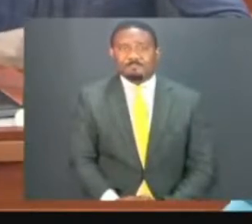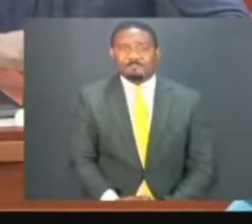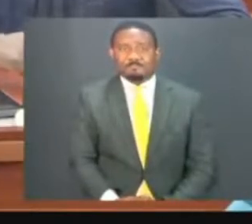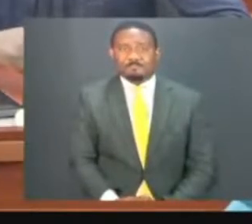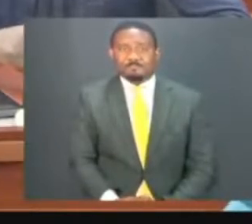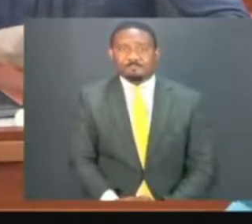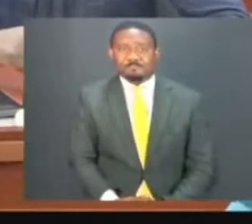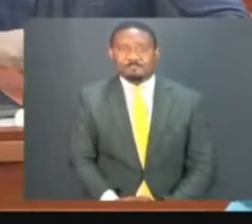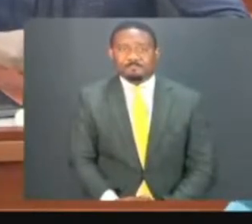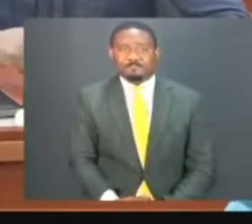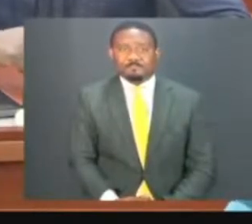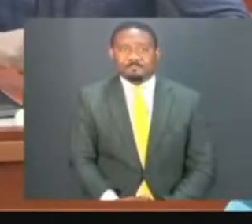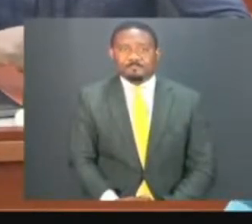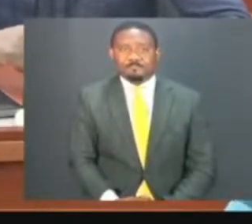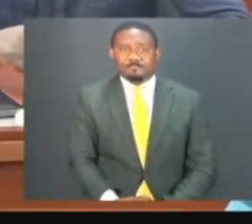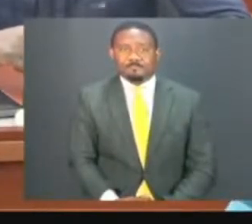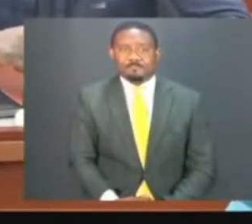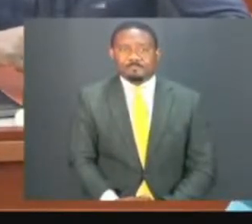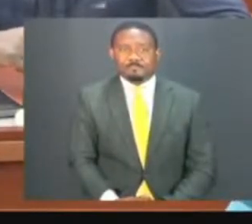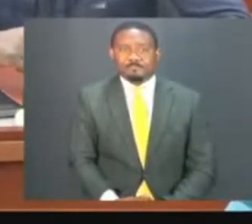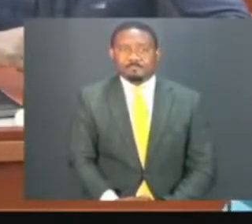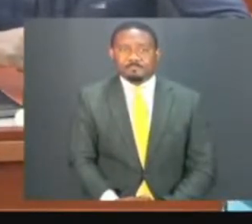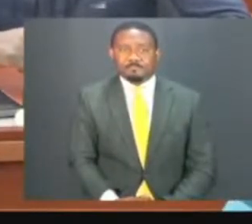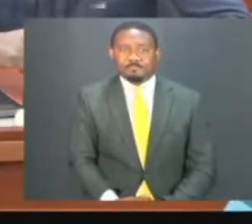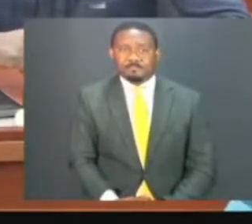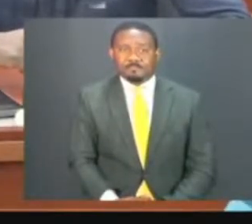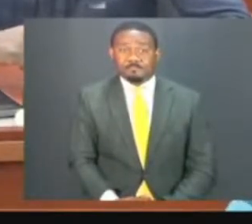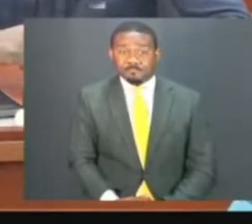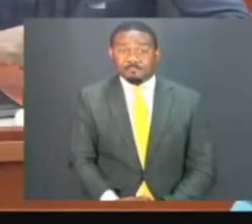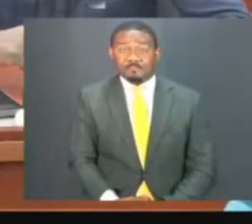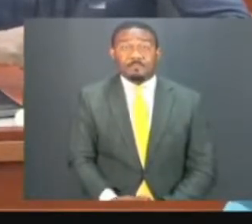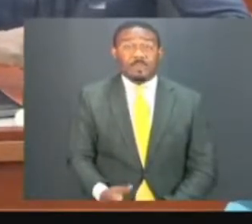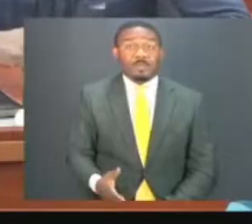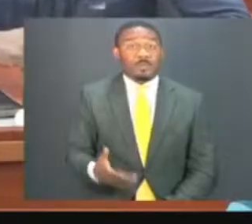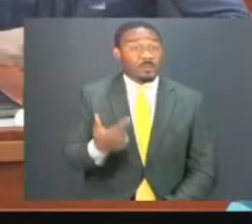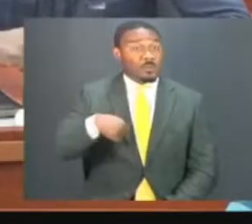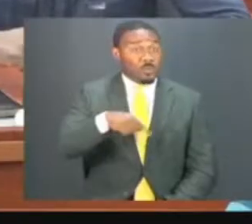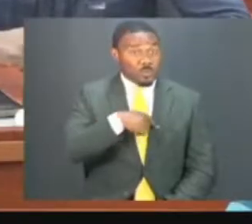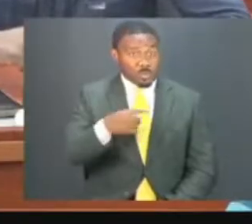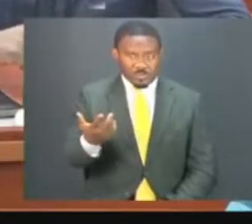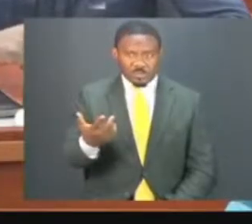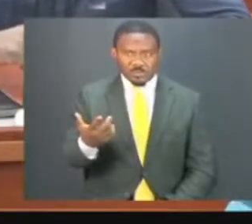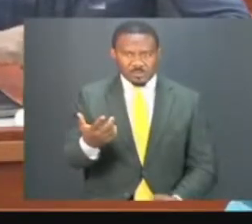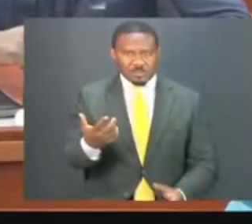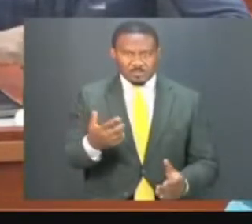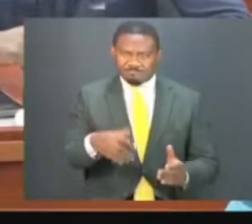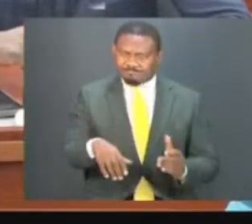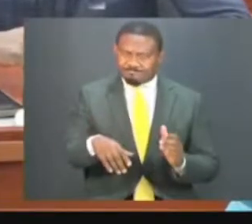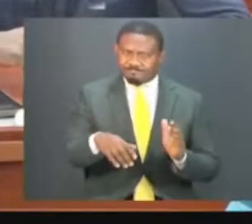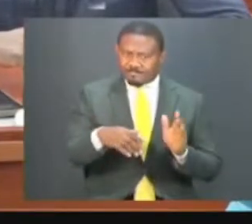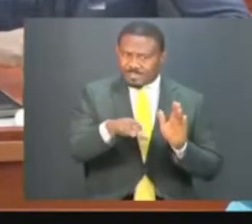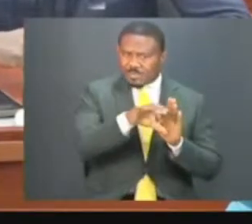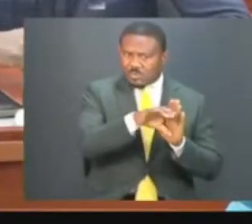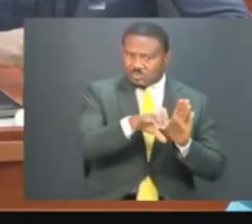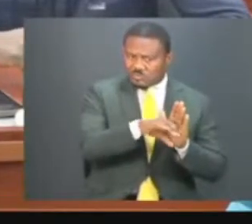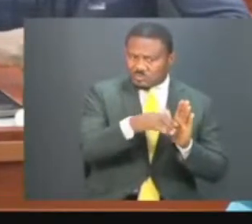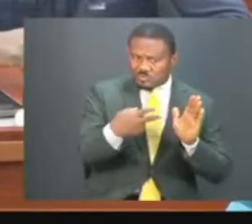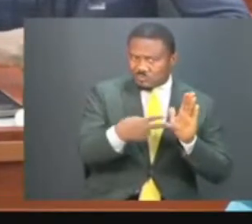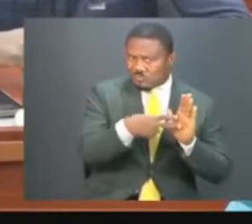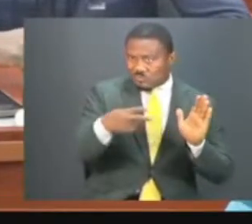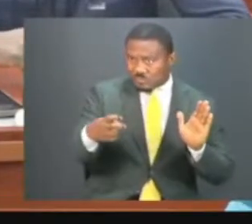So, Speaker, the application made in respect of Article 102 and then